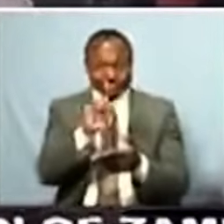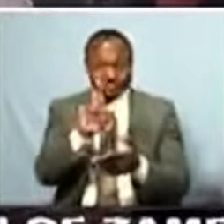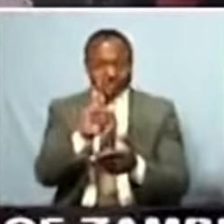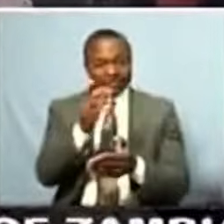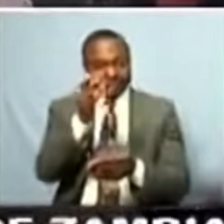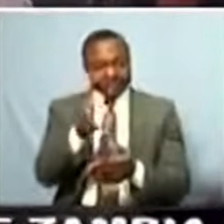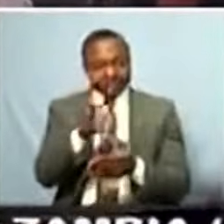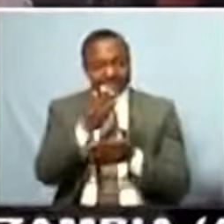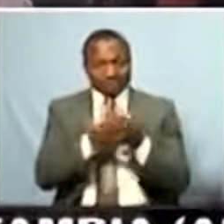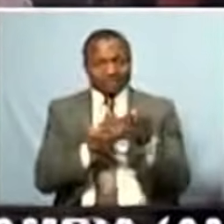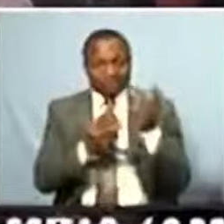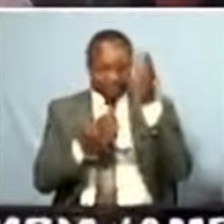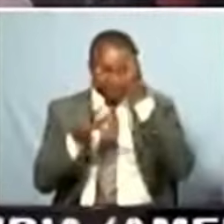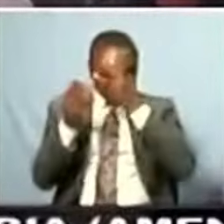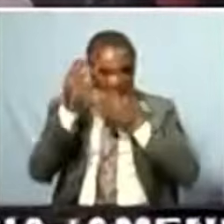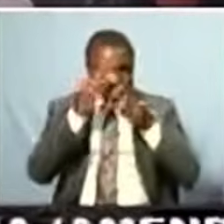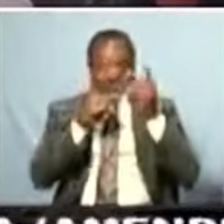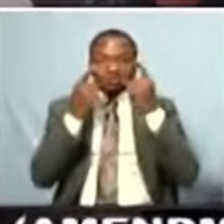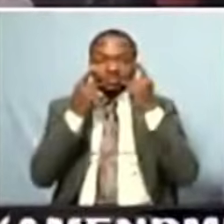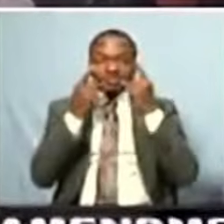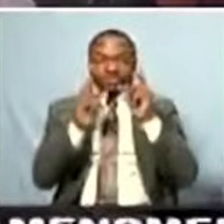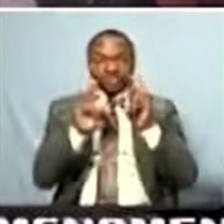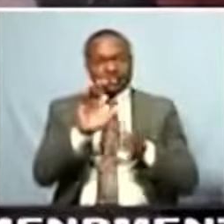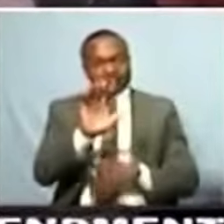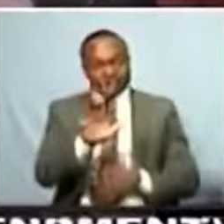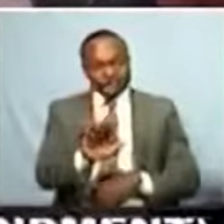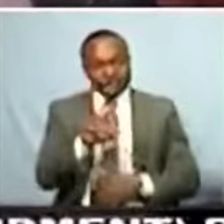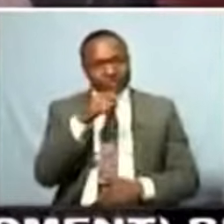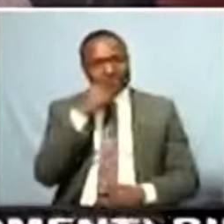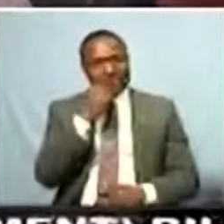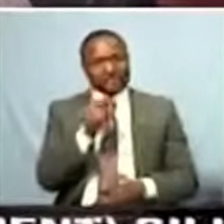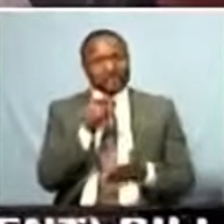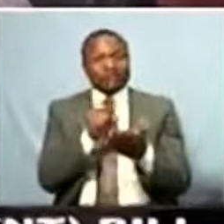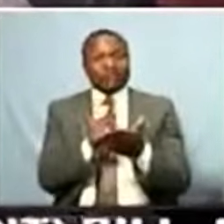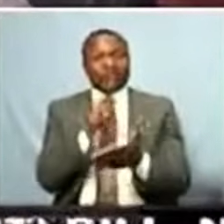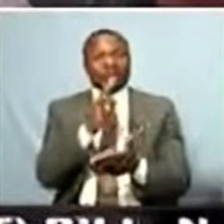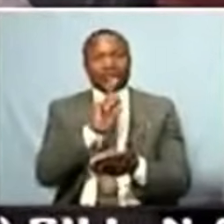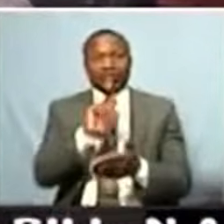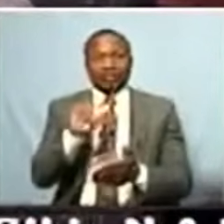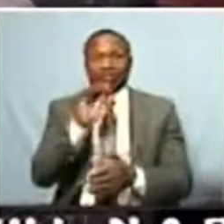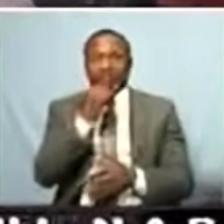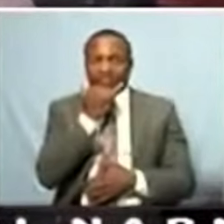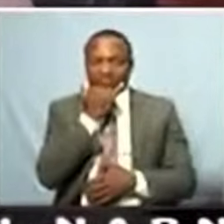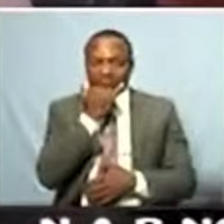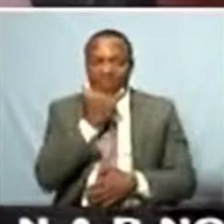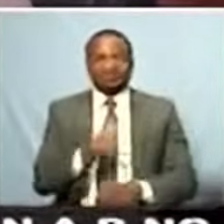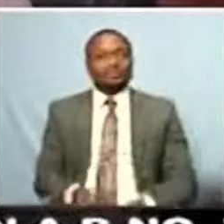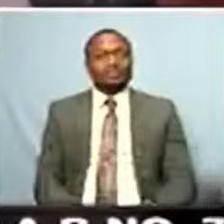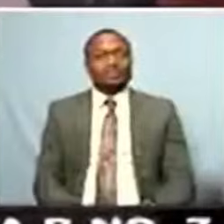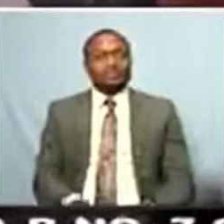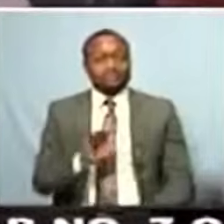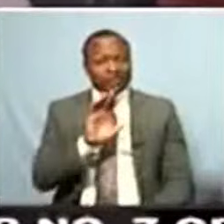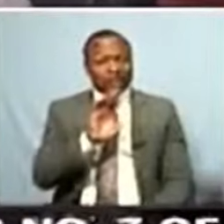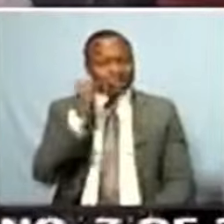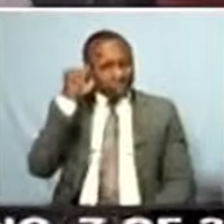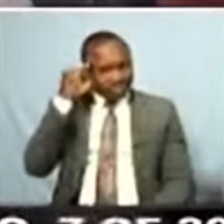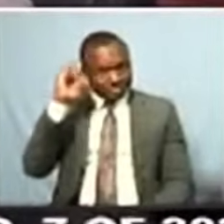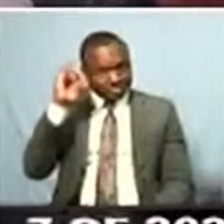some concerns from the public out there who are saying this bill is illegal. In your view,